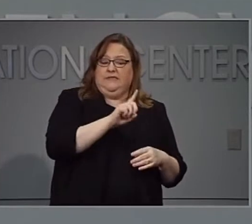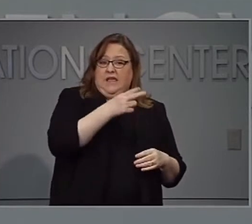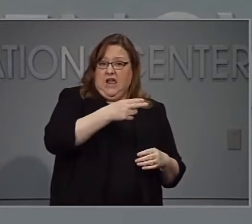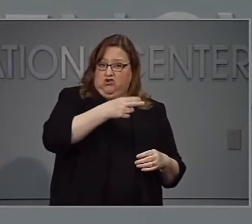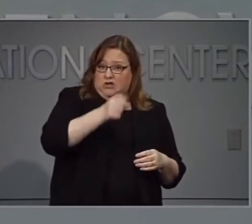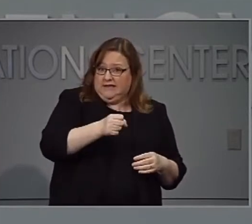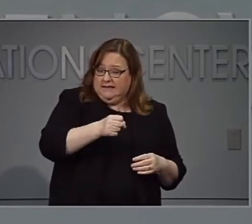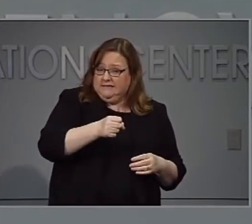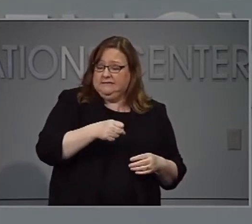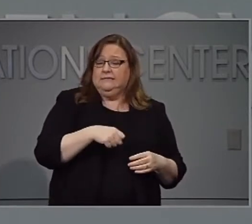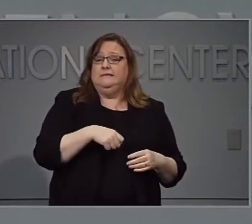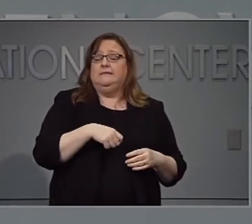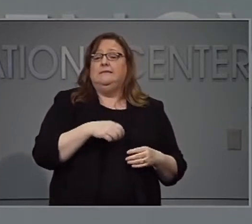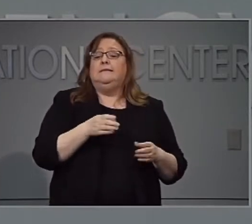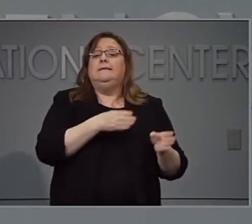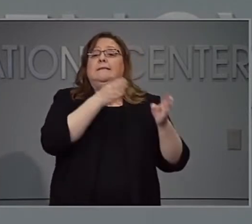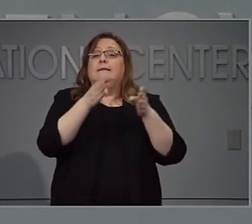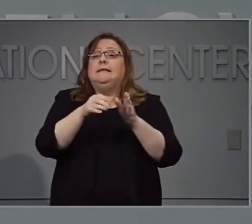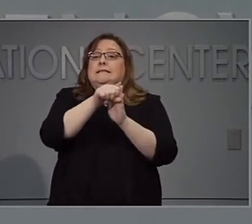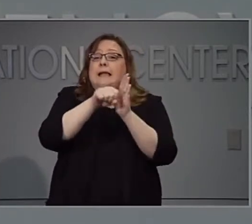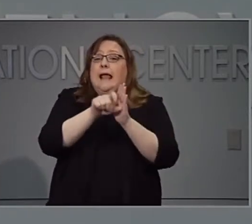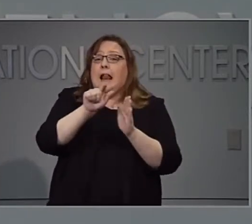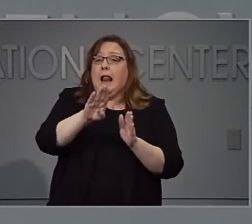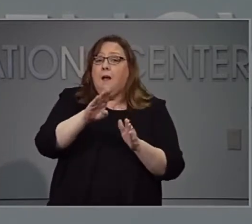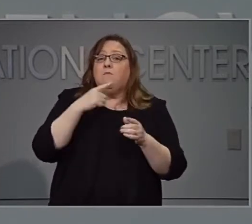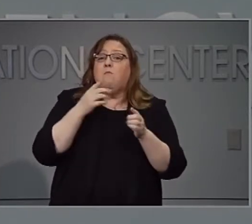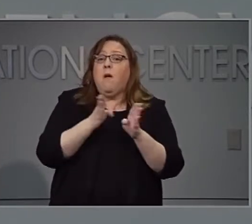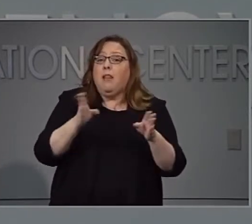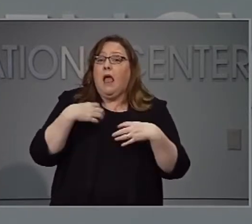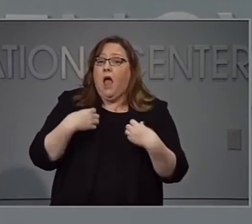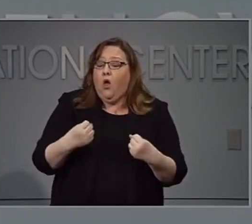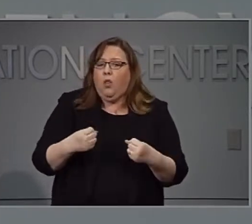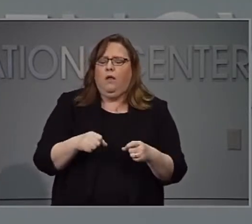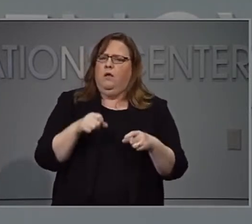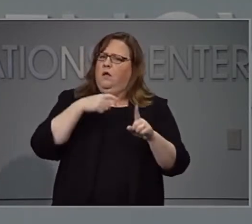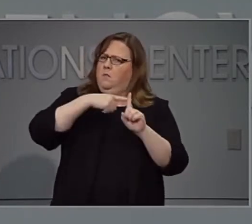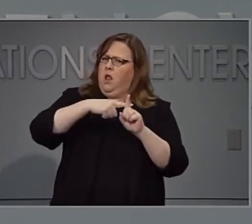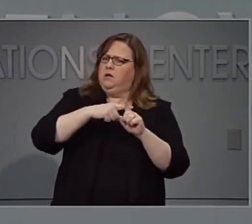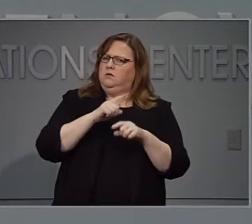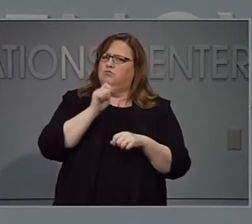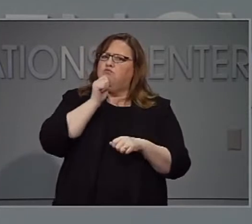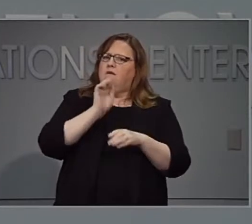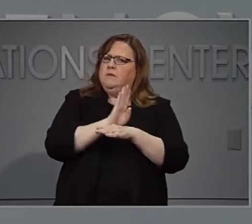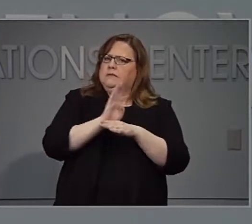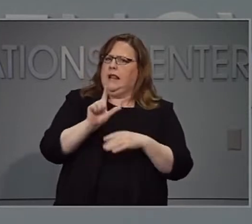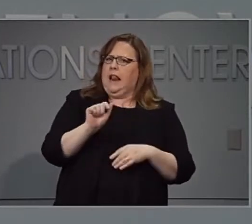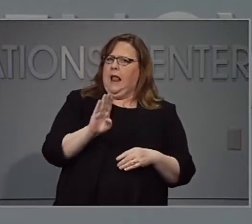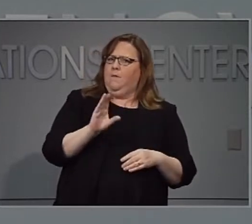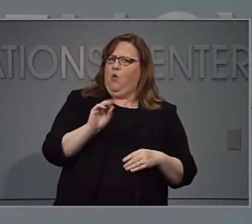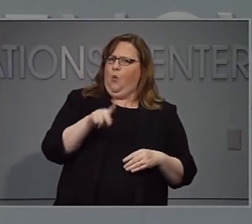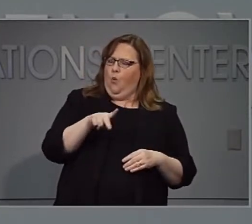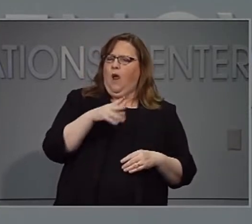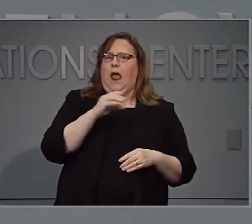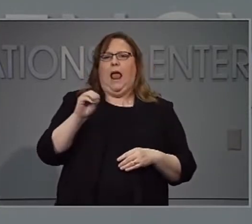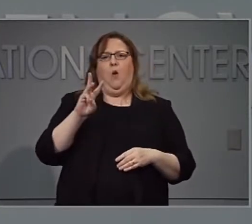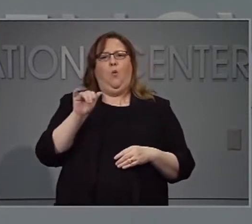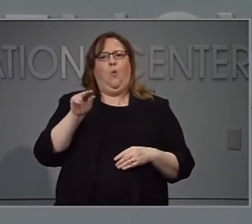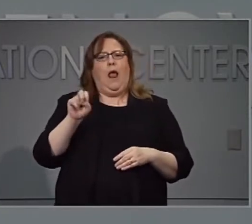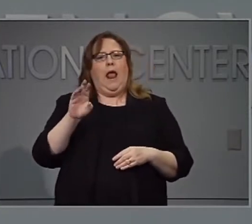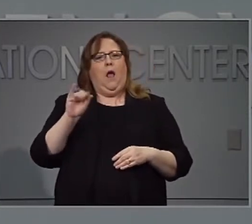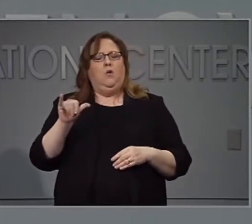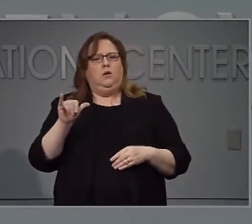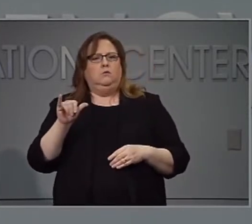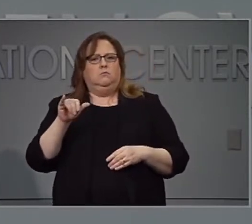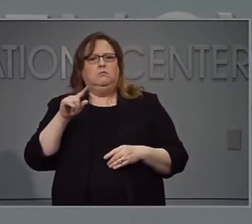the State Laboratory of Public Health, LabCorp, and the Wayne County Health Department. We have